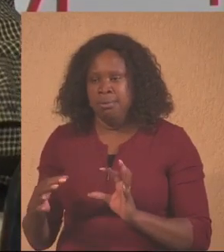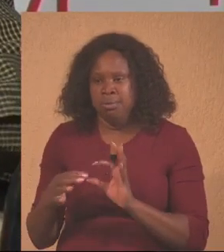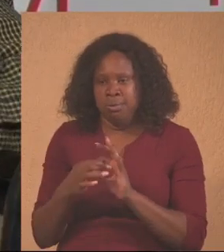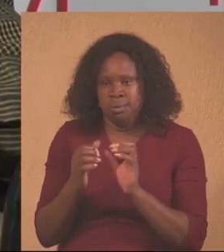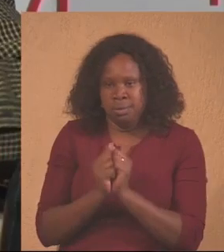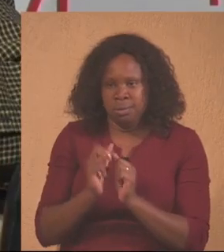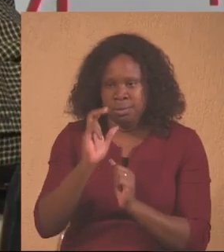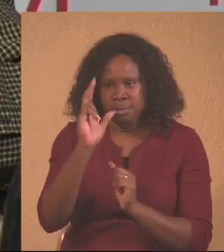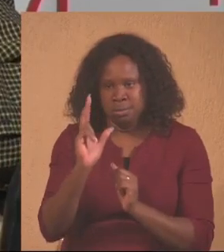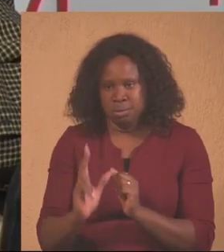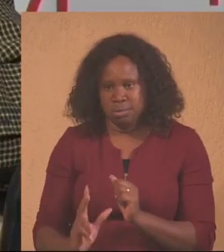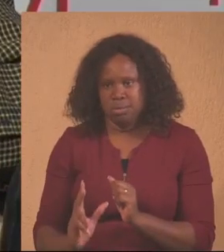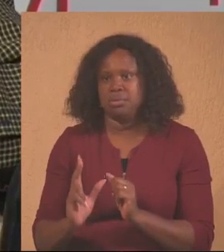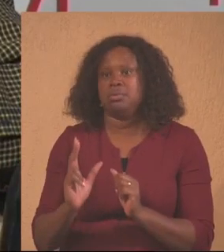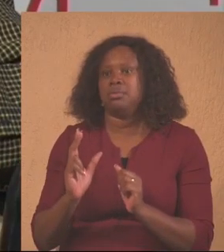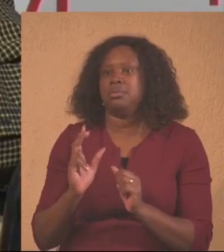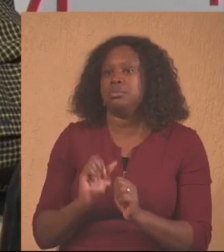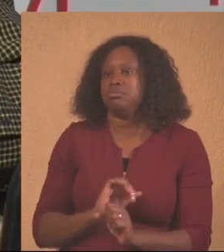possible